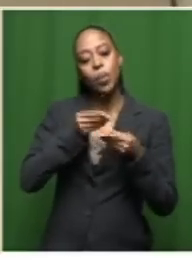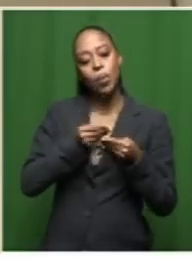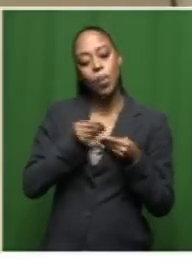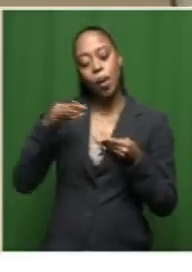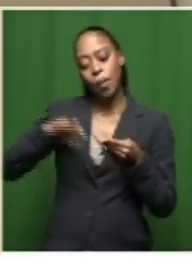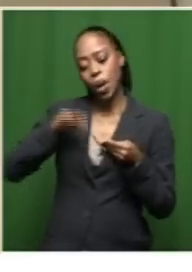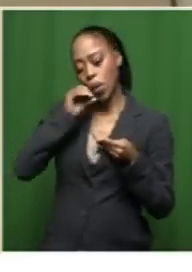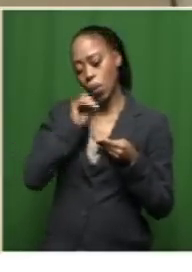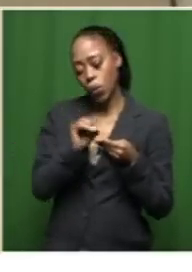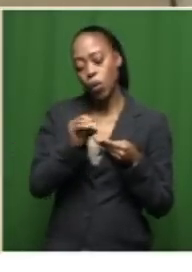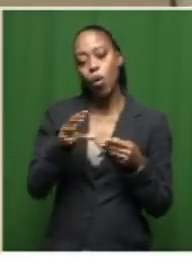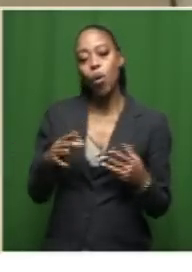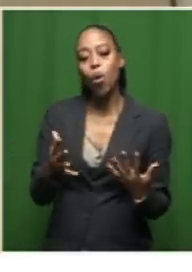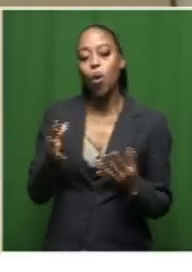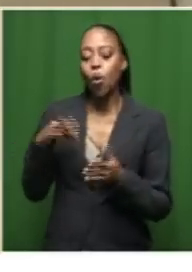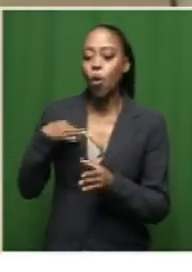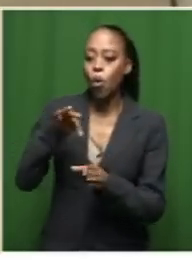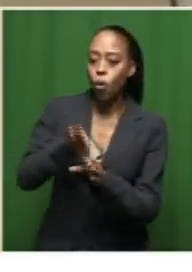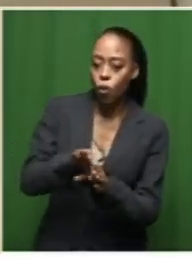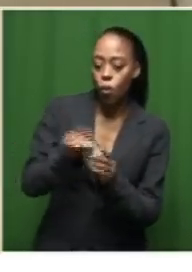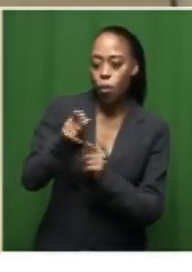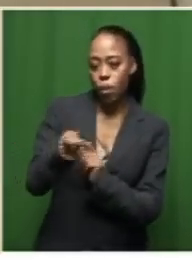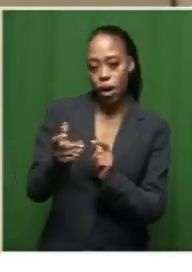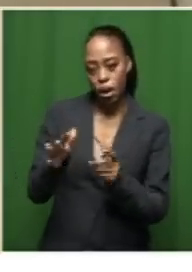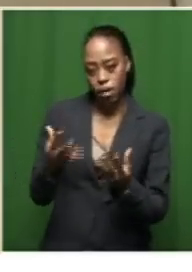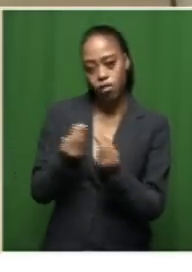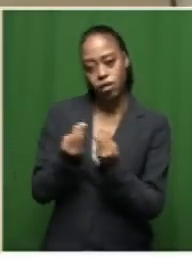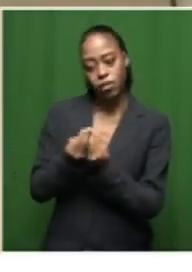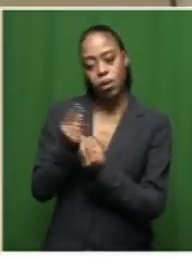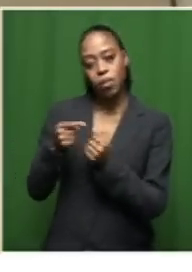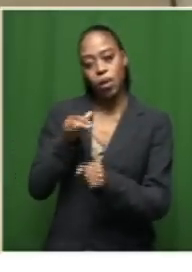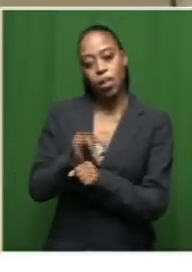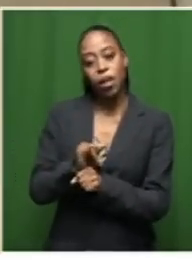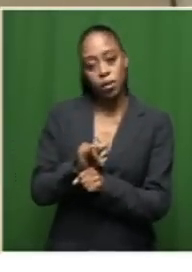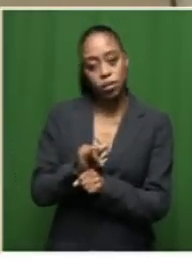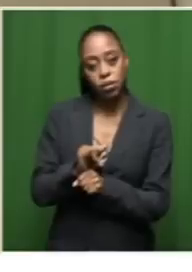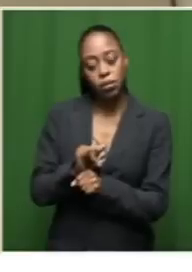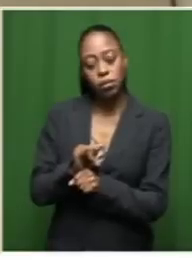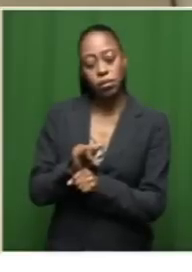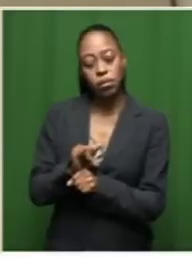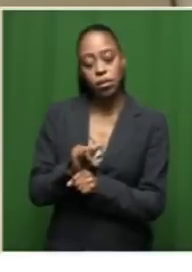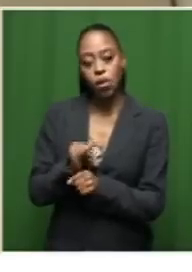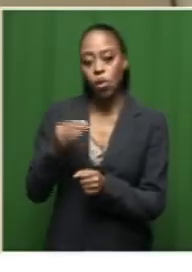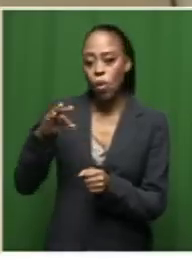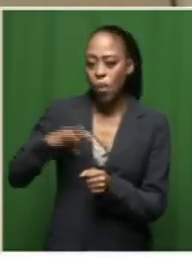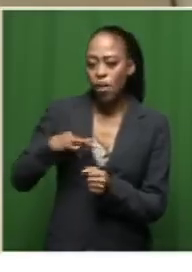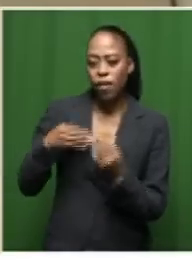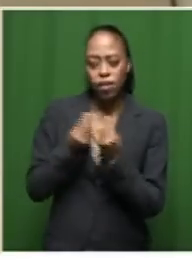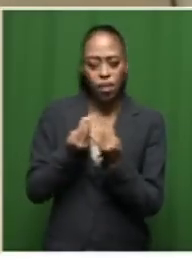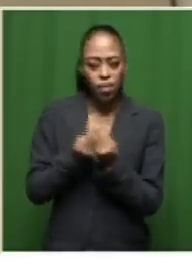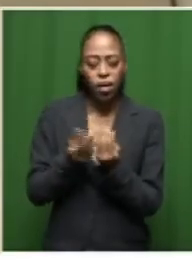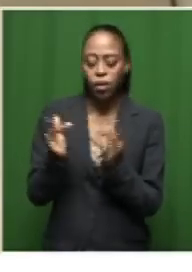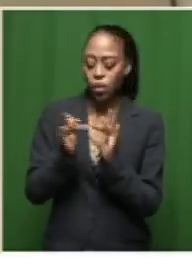your benefit or contributions were not paid or something untoward has happened with your benefit, you